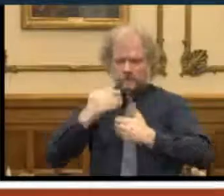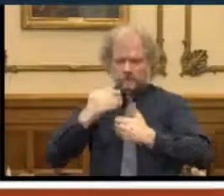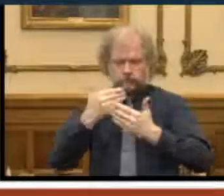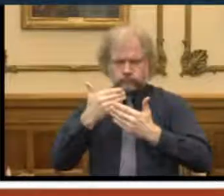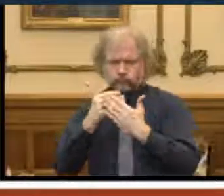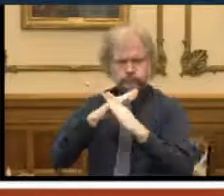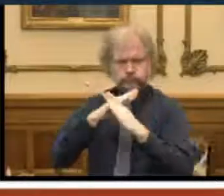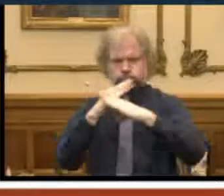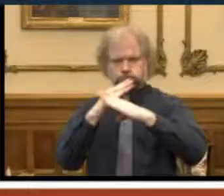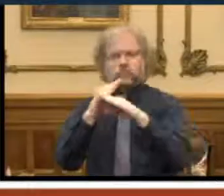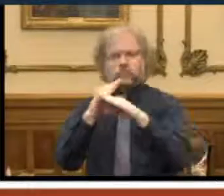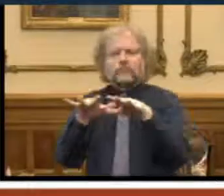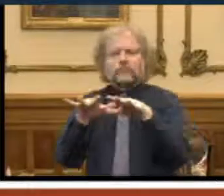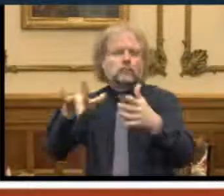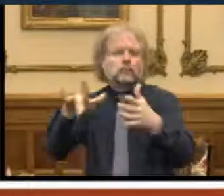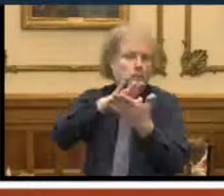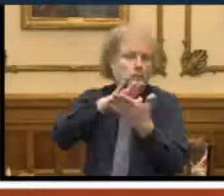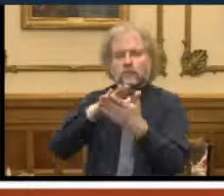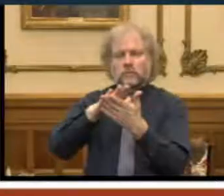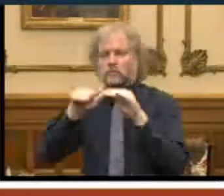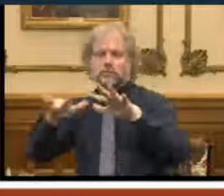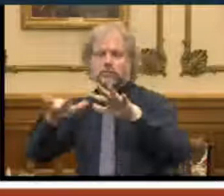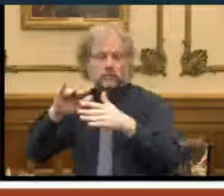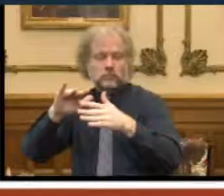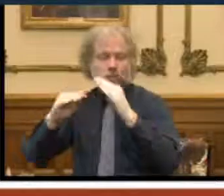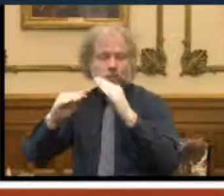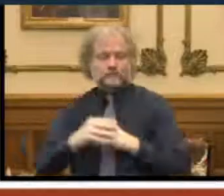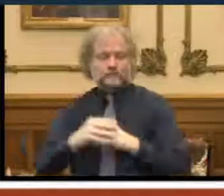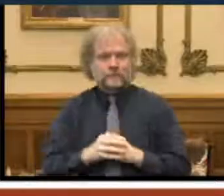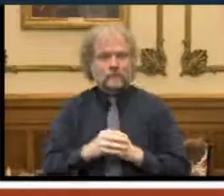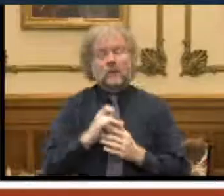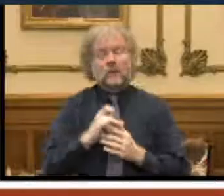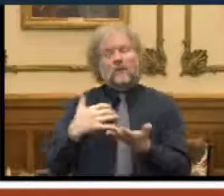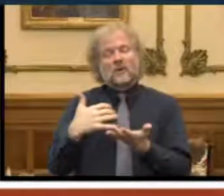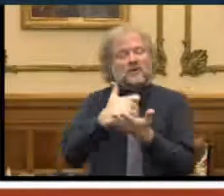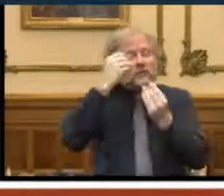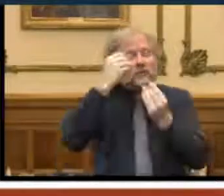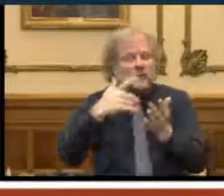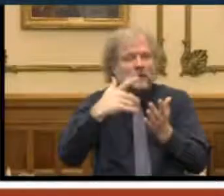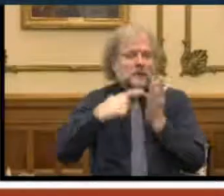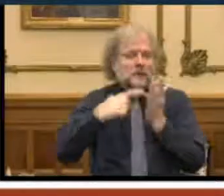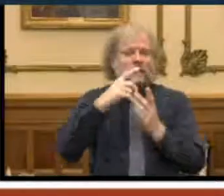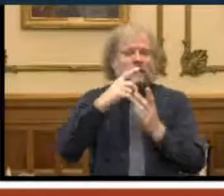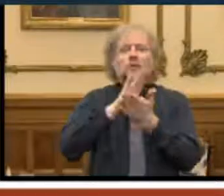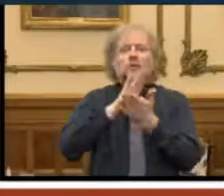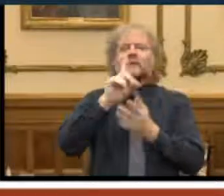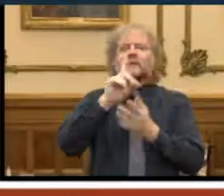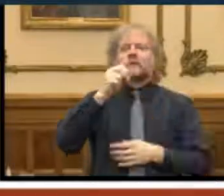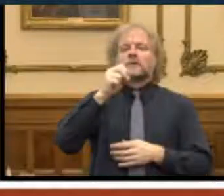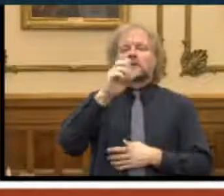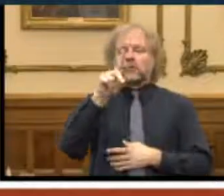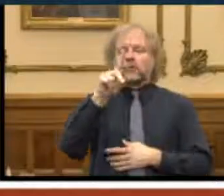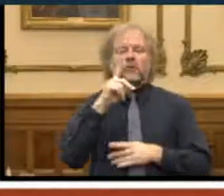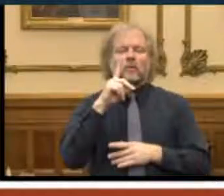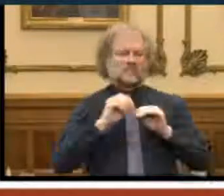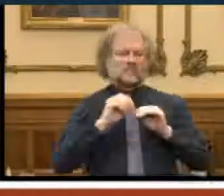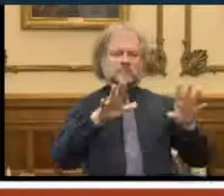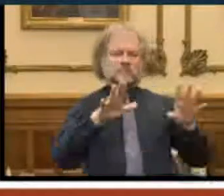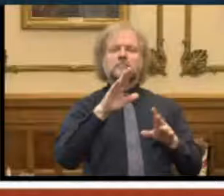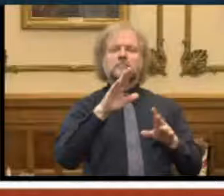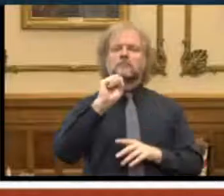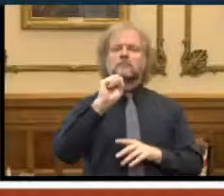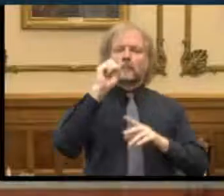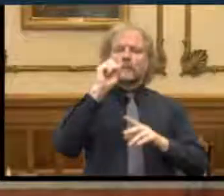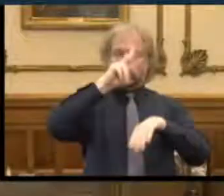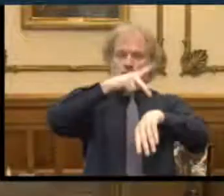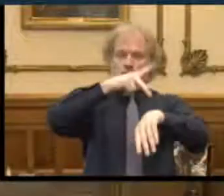and communities. We continue to gather the information we need for the school dashboard and are sending a survey to school principals so that they can